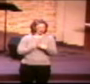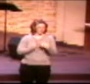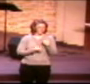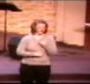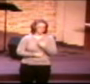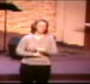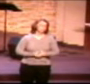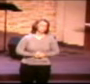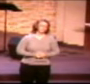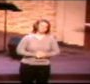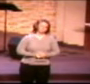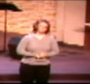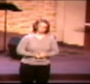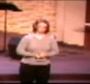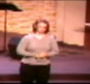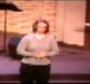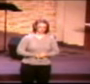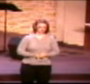me.